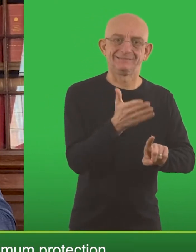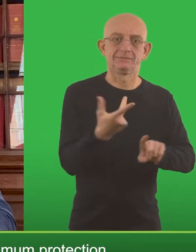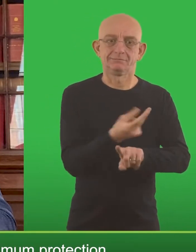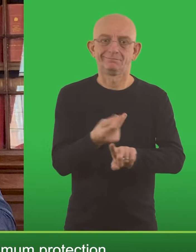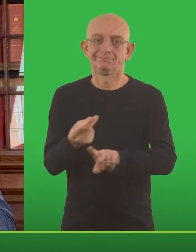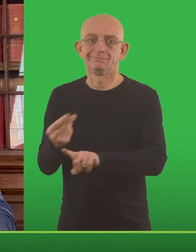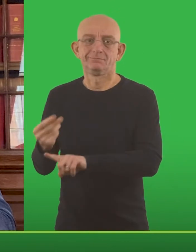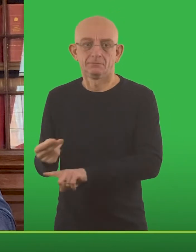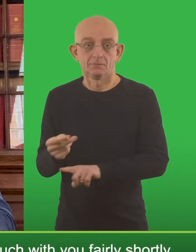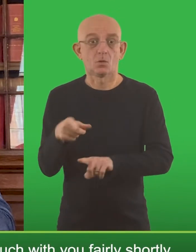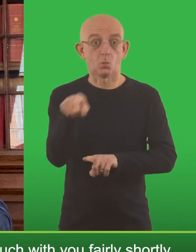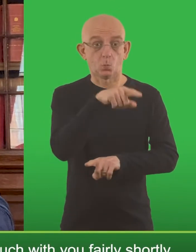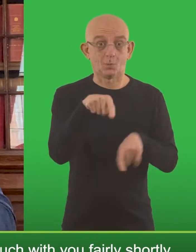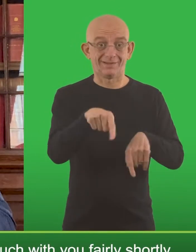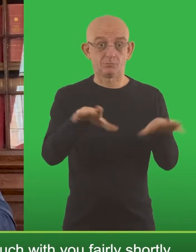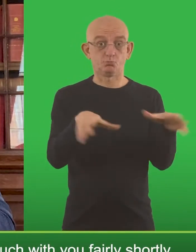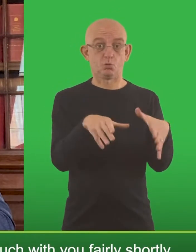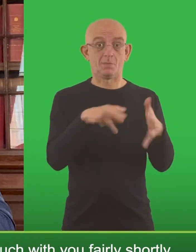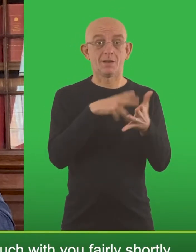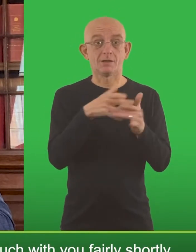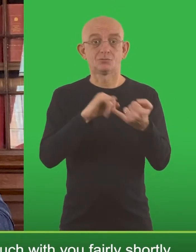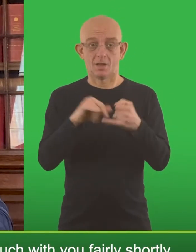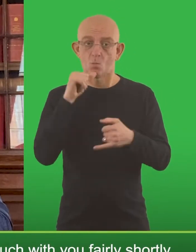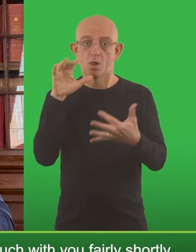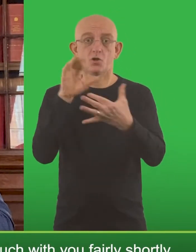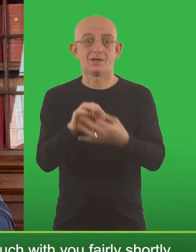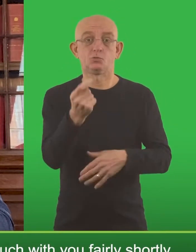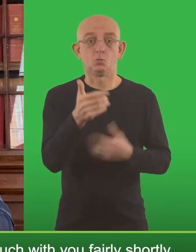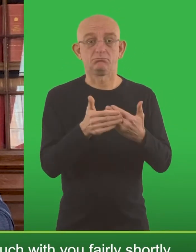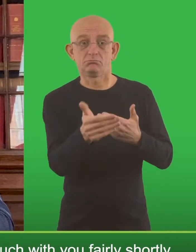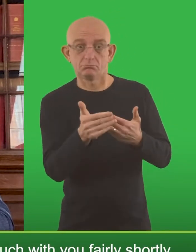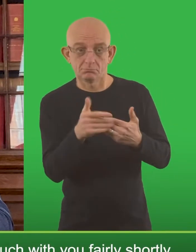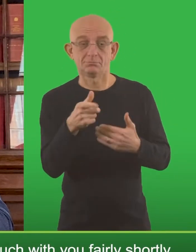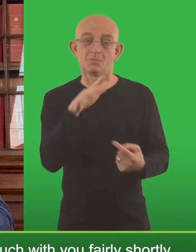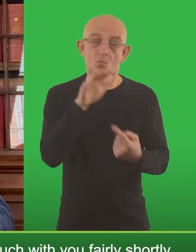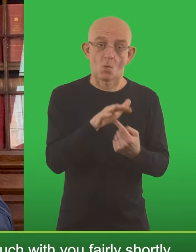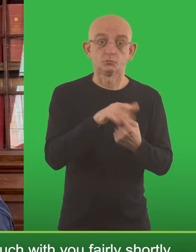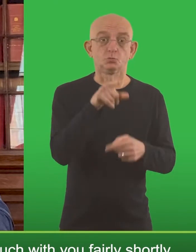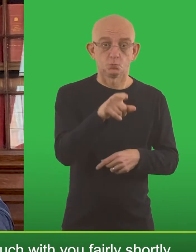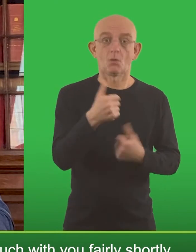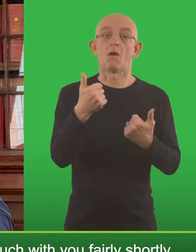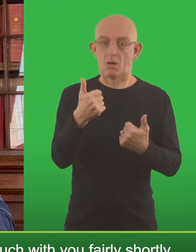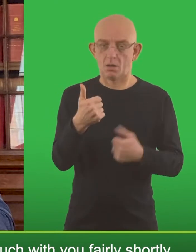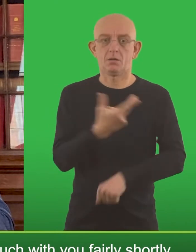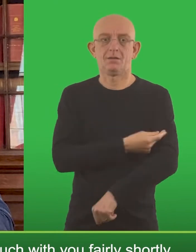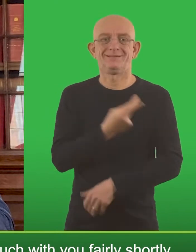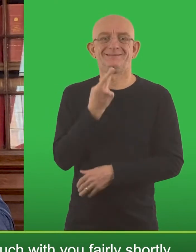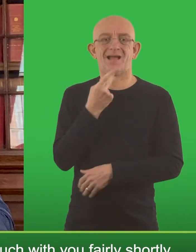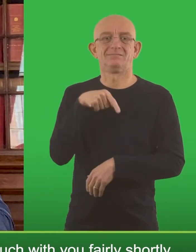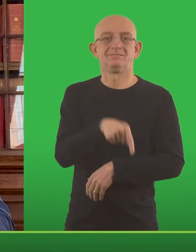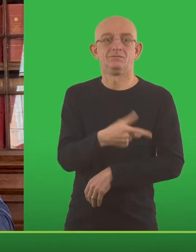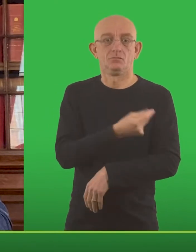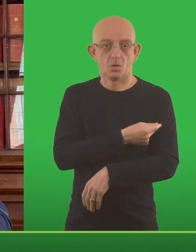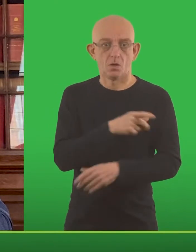to be impacted. So if you're in that group, the NHS will be in touch with you fairly shortly, and it's really important that you do get your